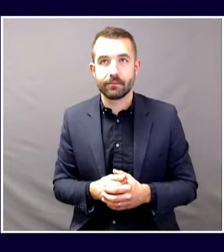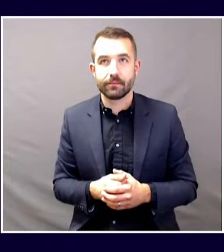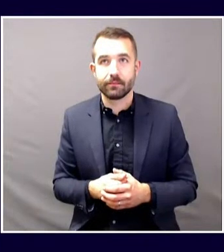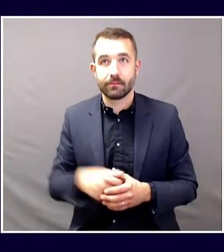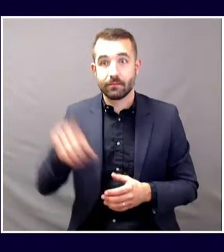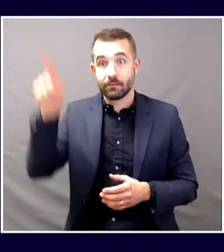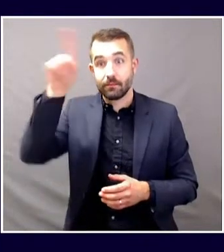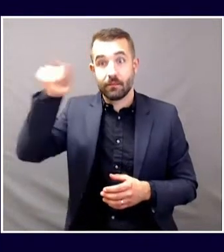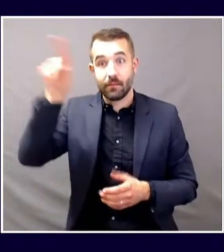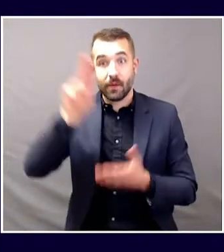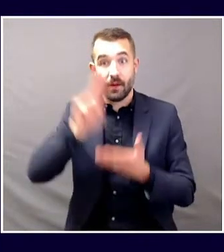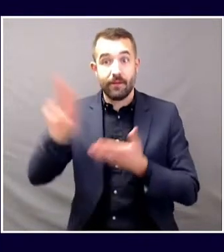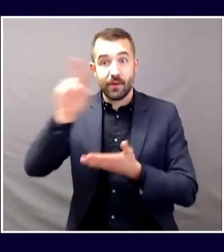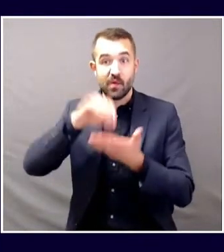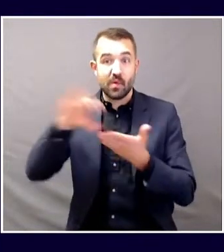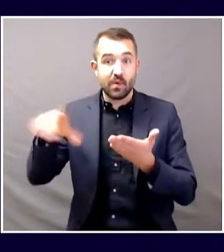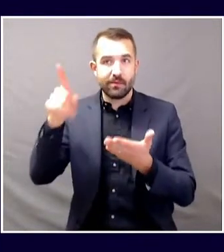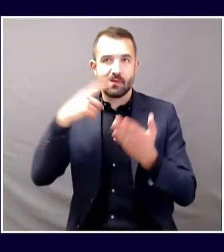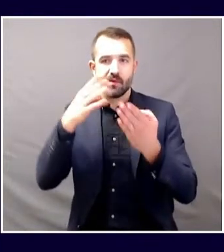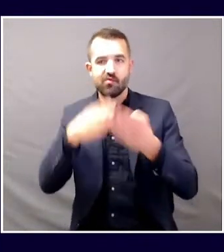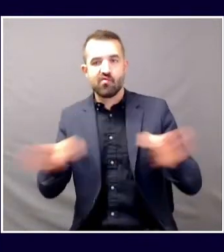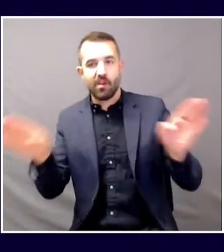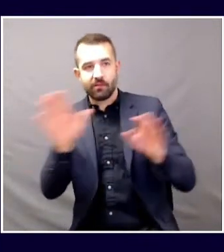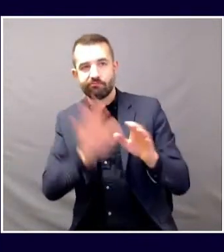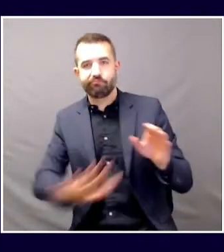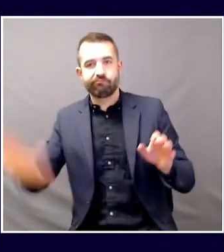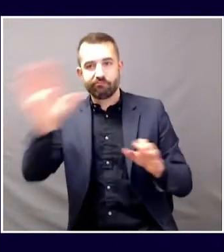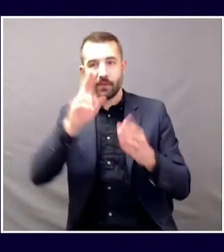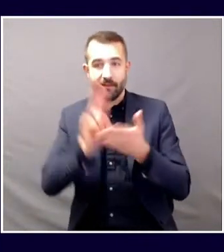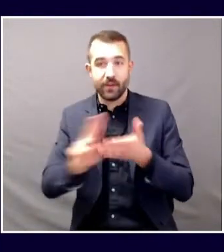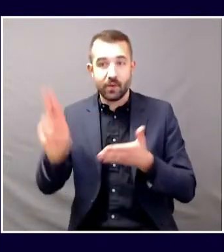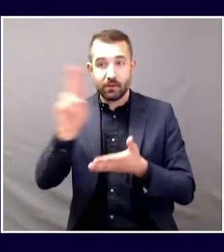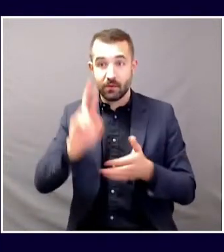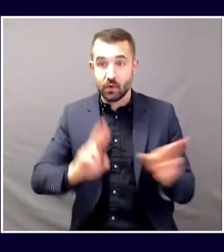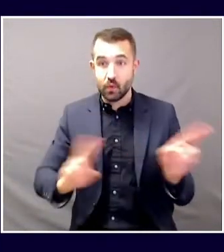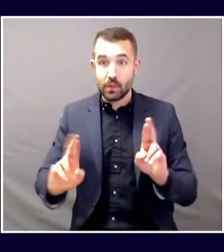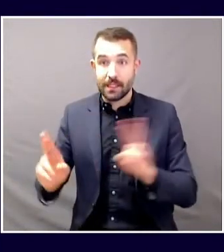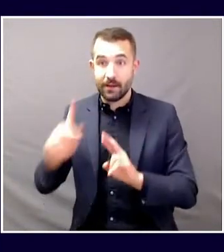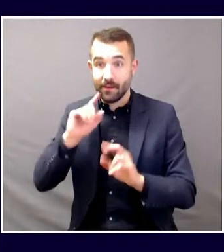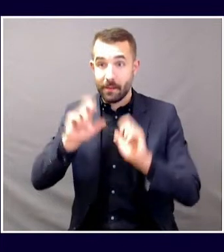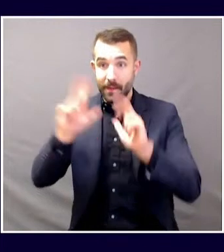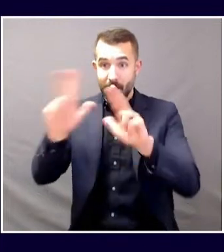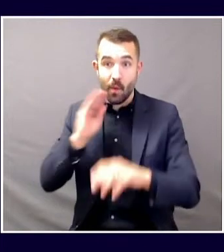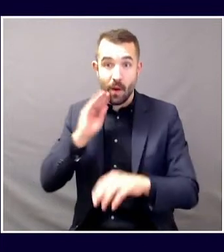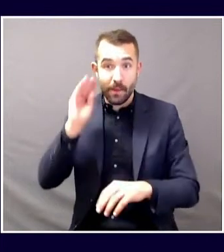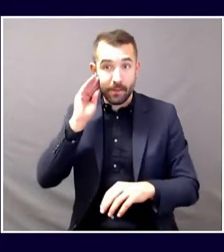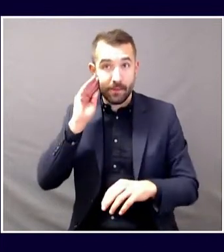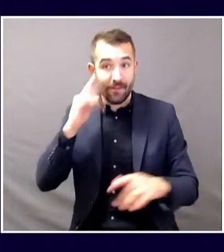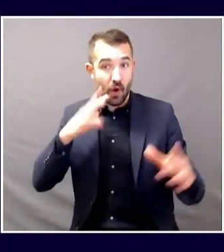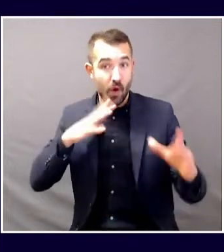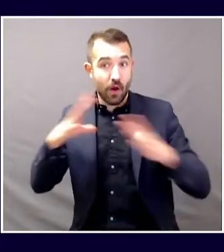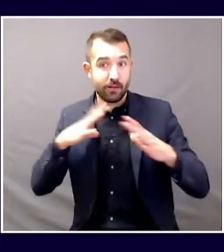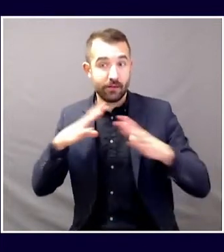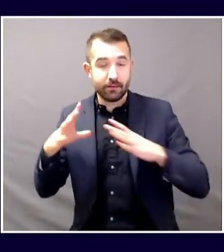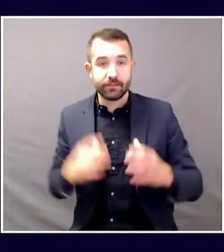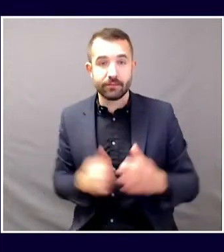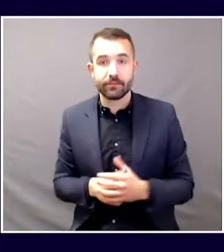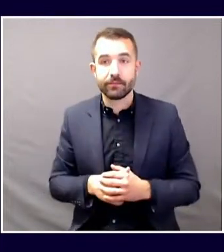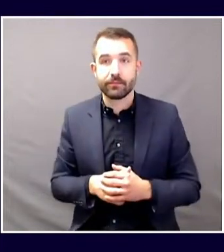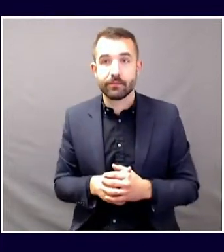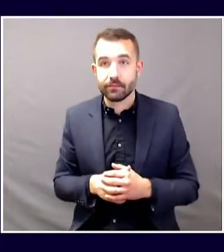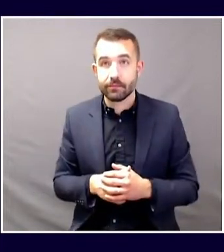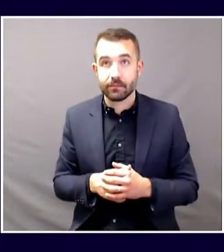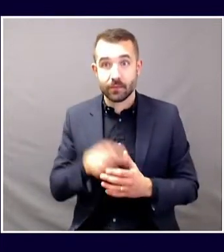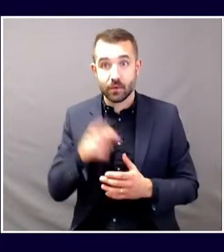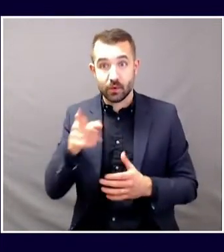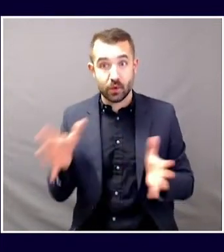universities, I guess, all over that are heading home, are you encouraging the students on campus, if they have gotten a test, to wait for the test results before